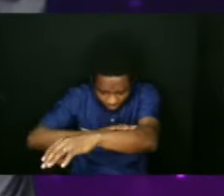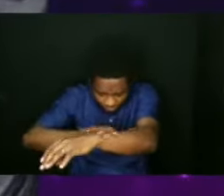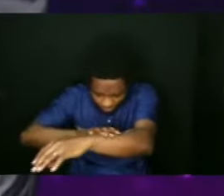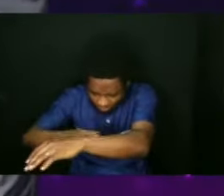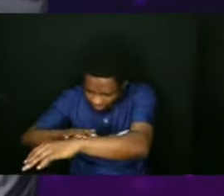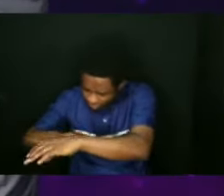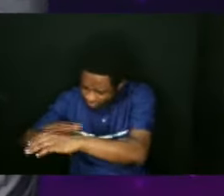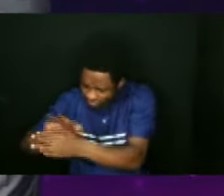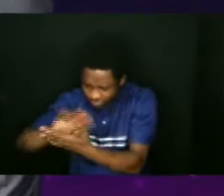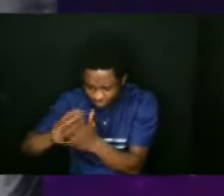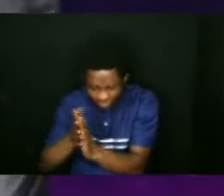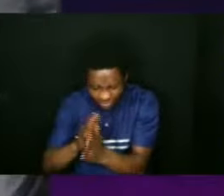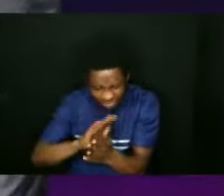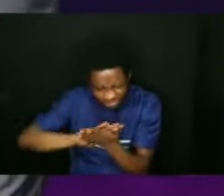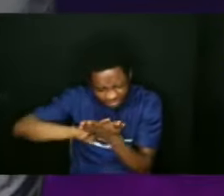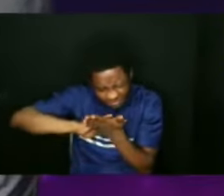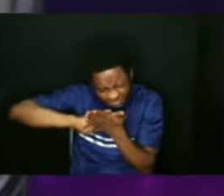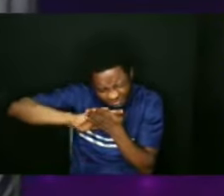this is